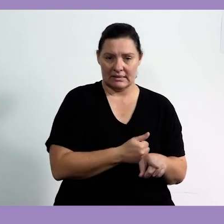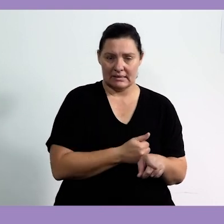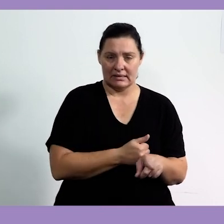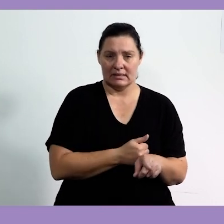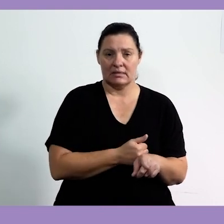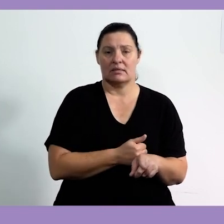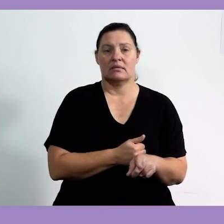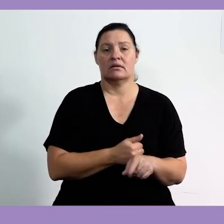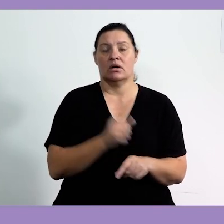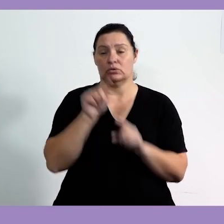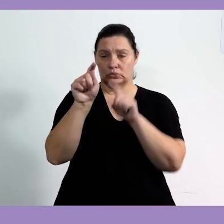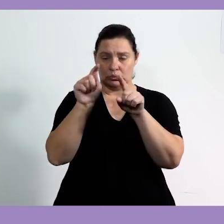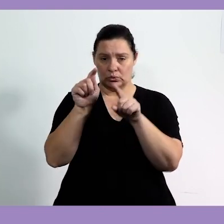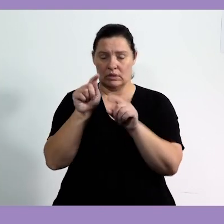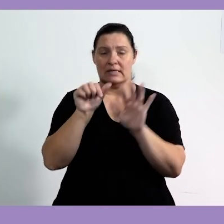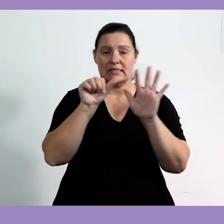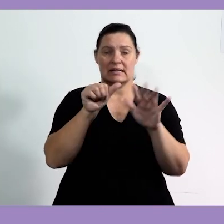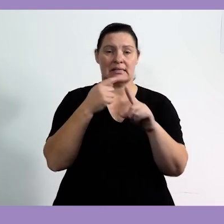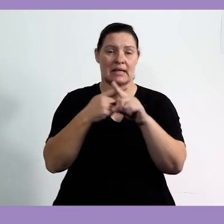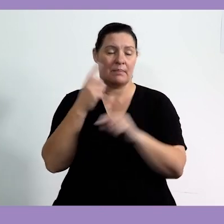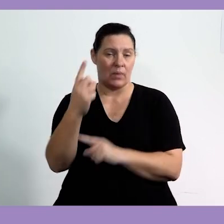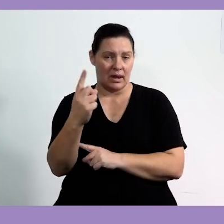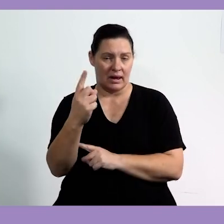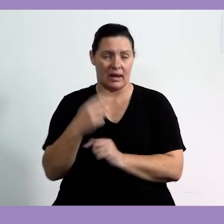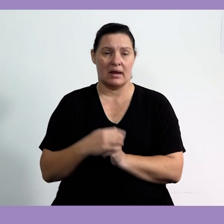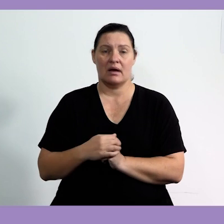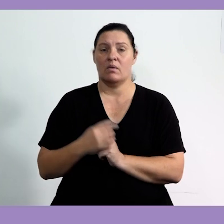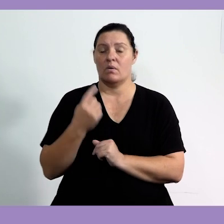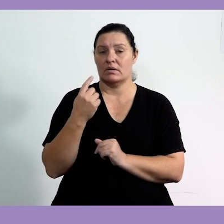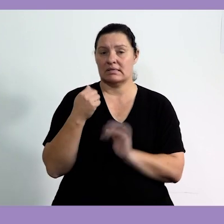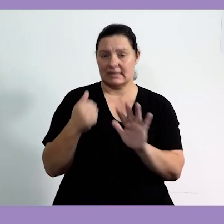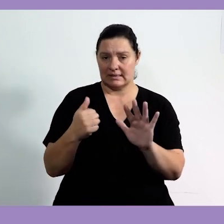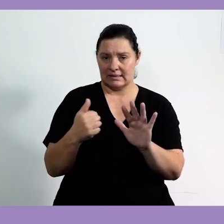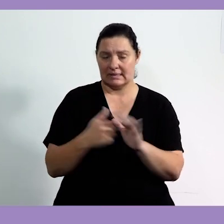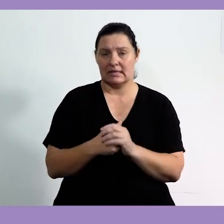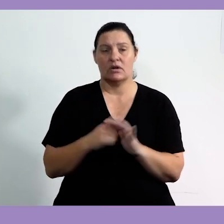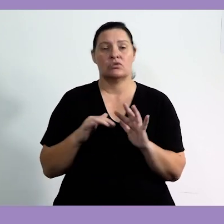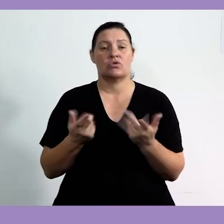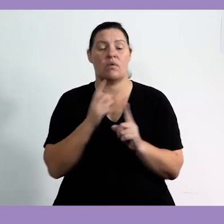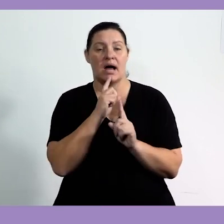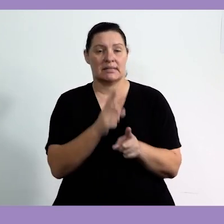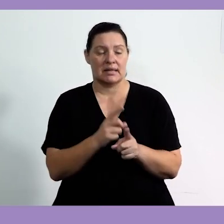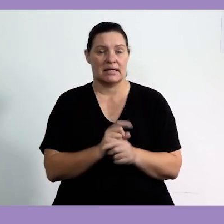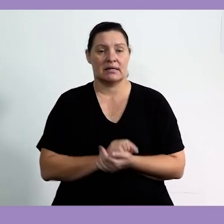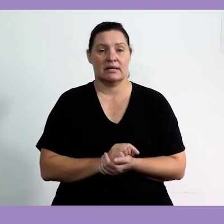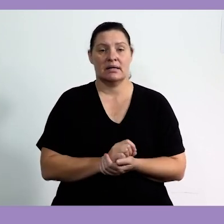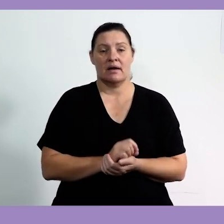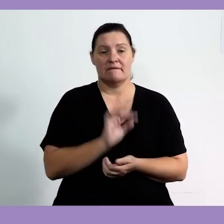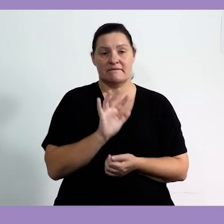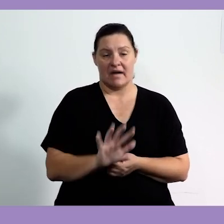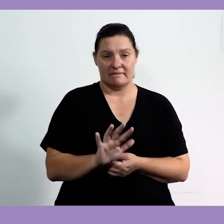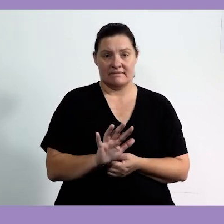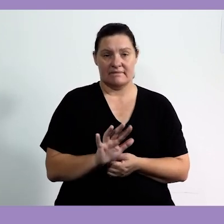base, multiply the two exponents. 6 multiplied by 1 is 6. So our answer is going